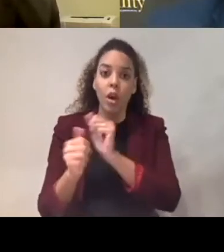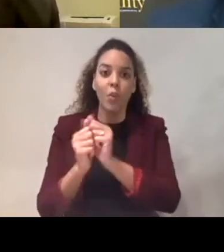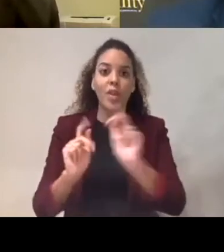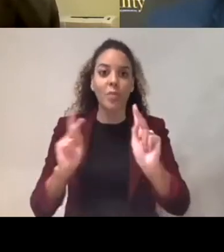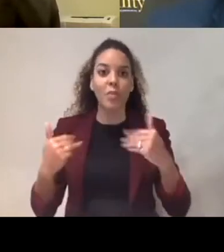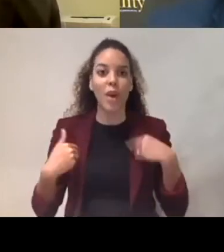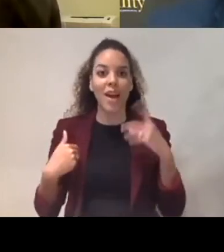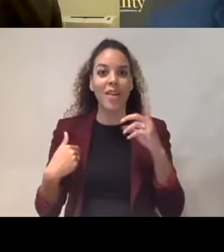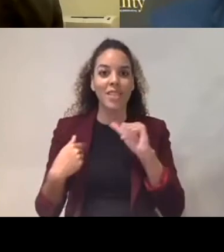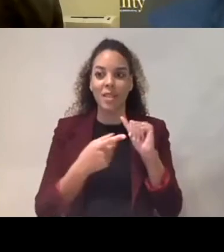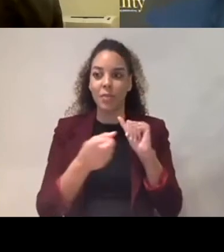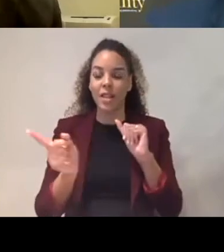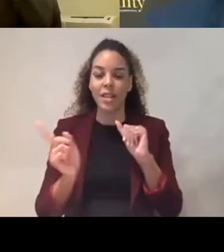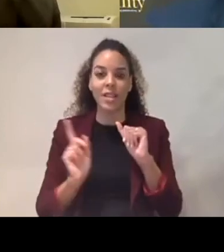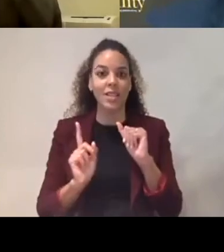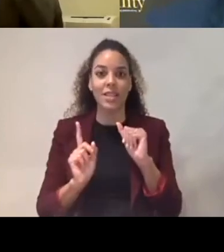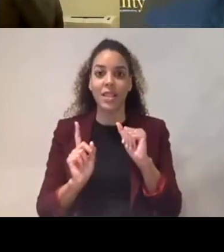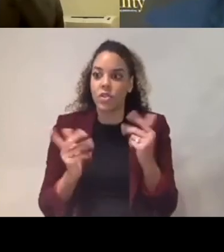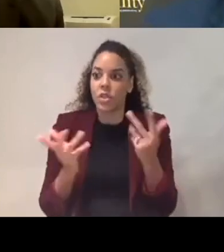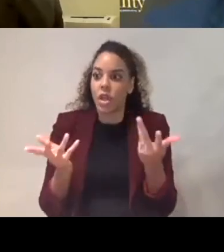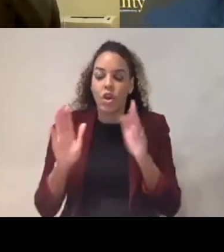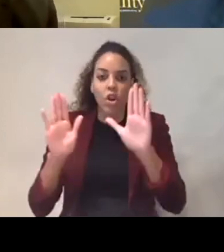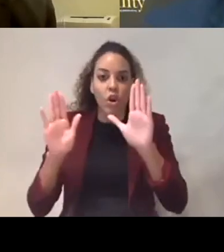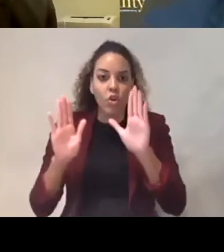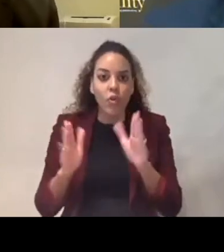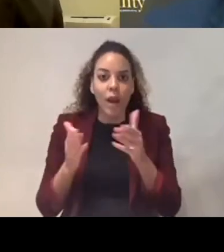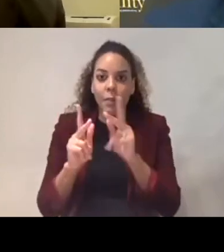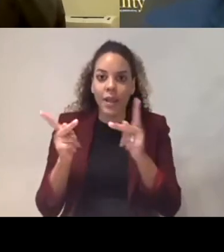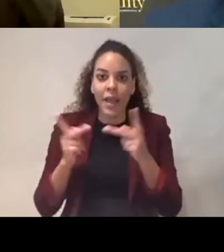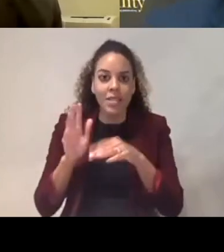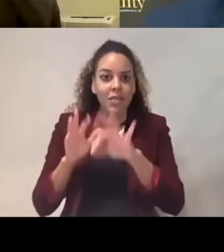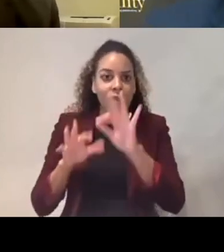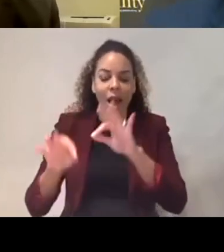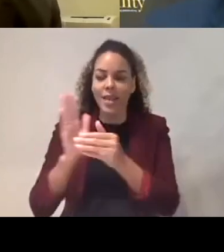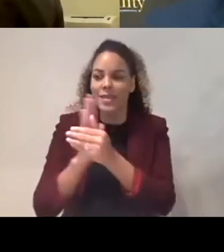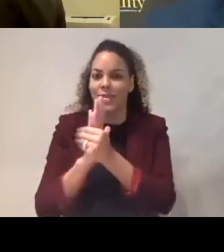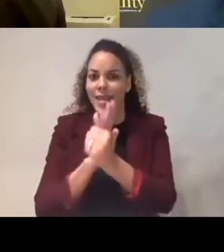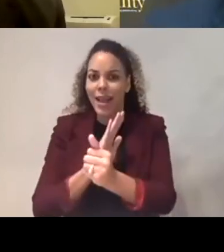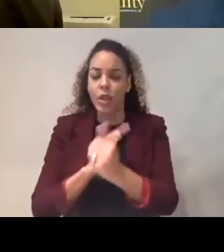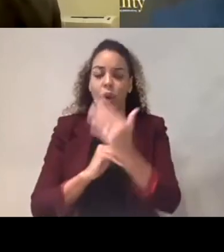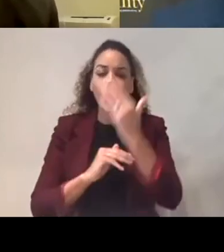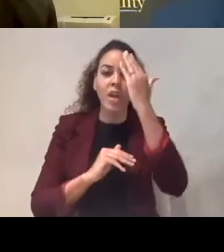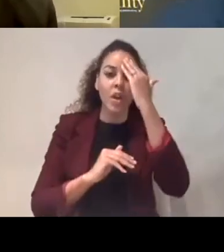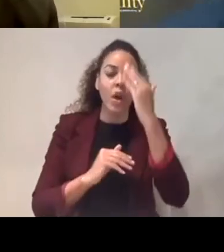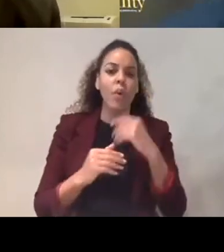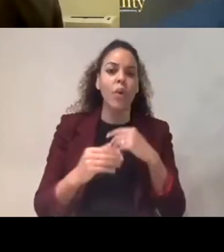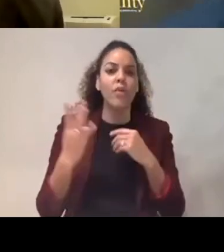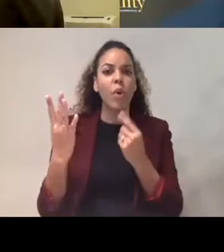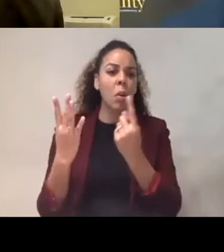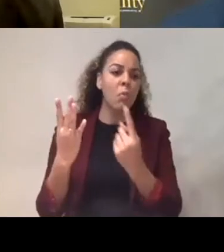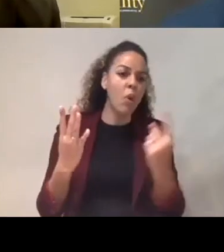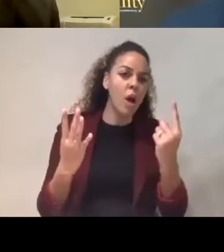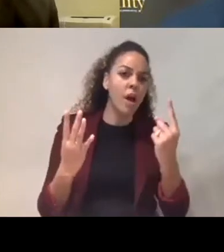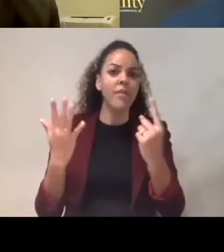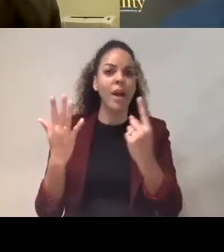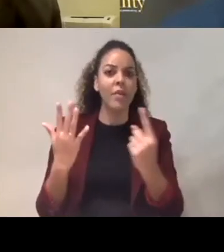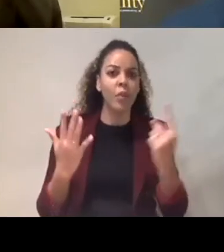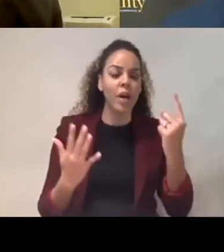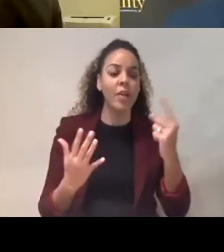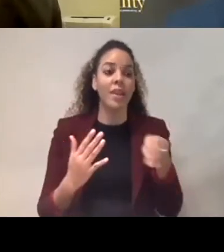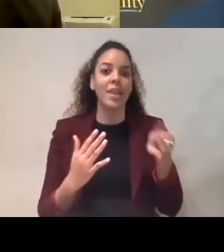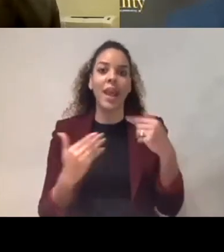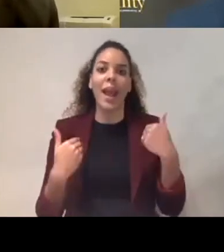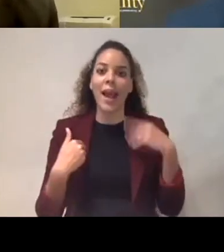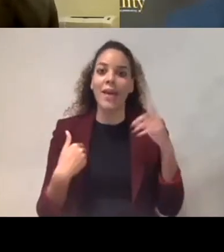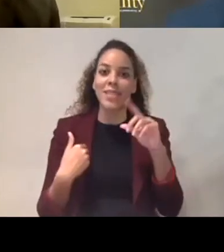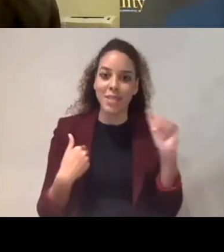source of significant talent. We know for a fact that between 1 in 4 and 1 in 5 people in the United States have disabilities. And we need to be